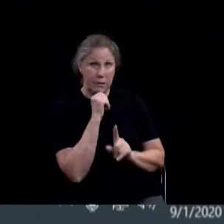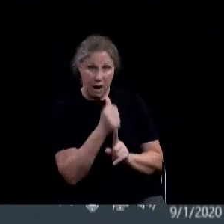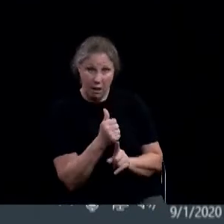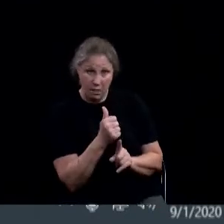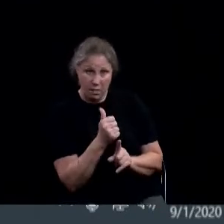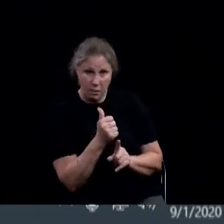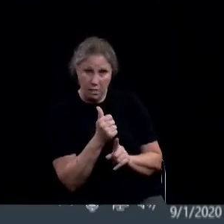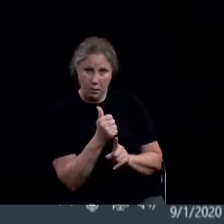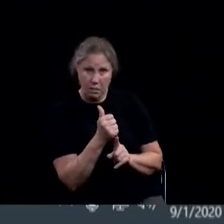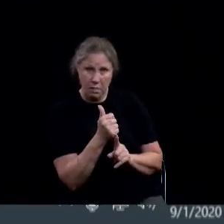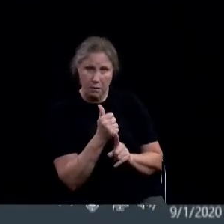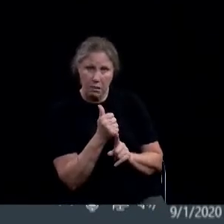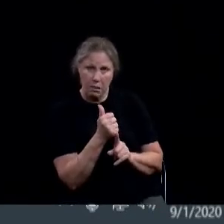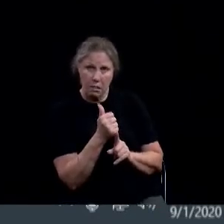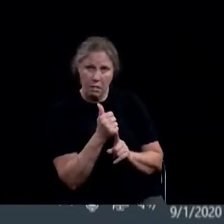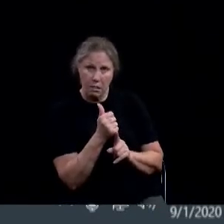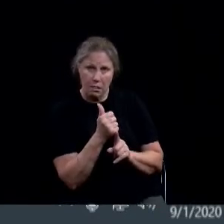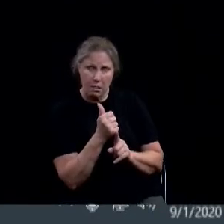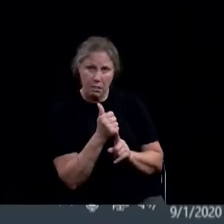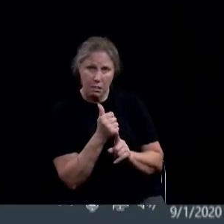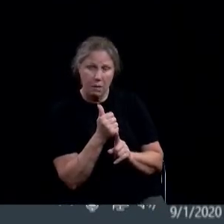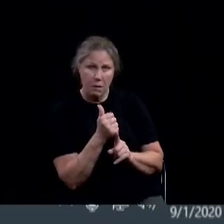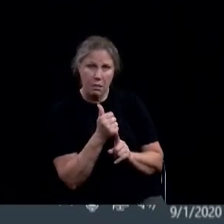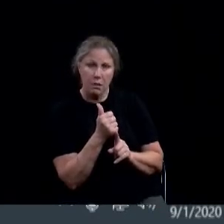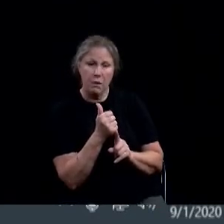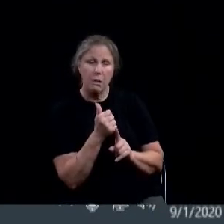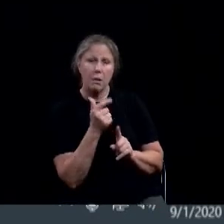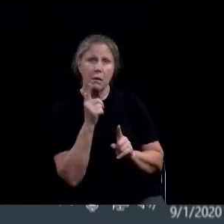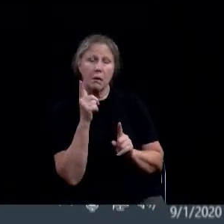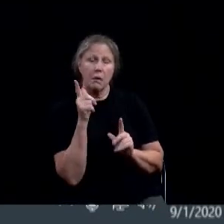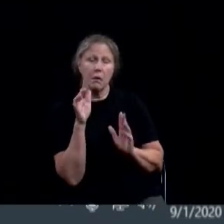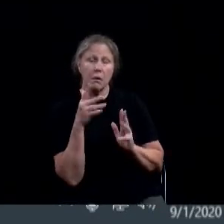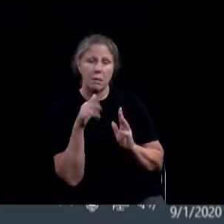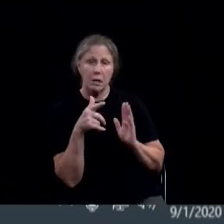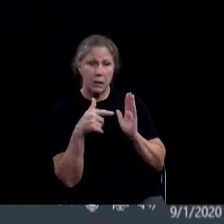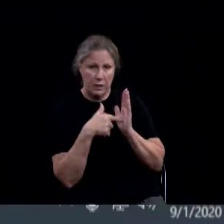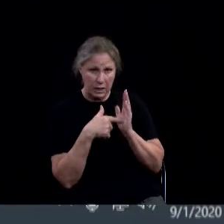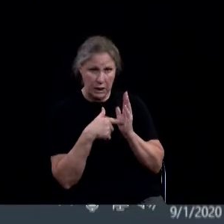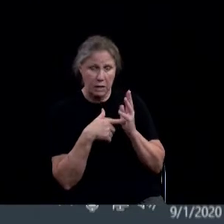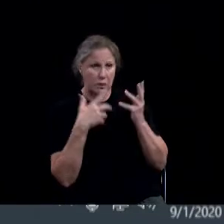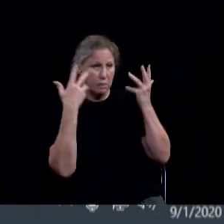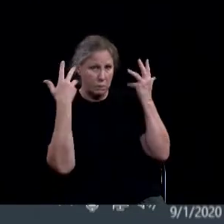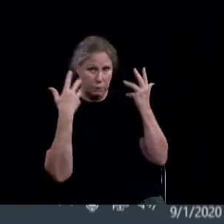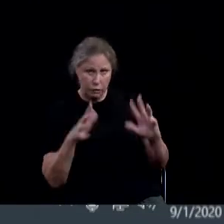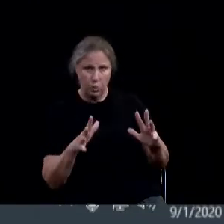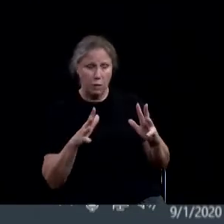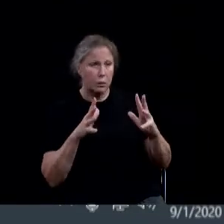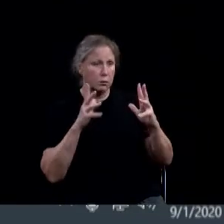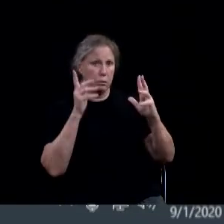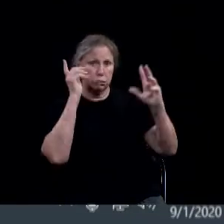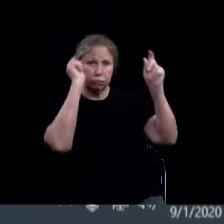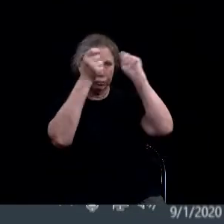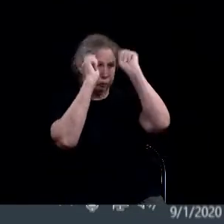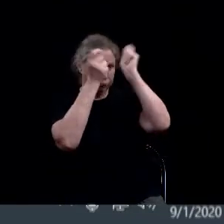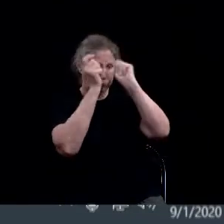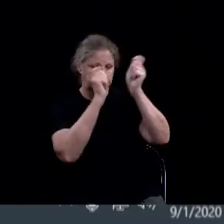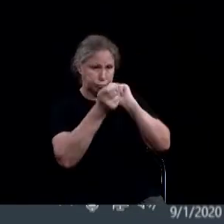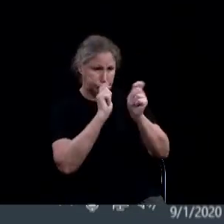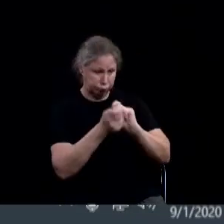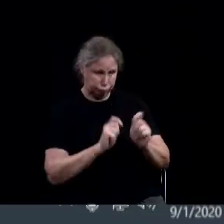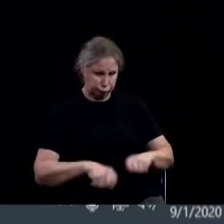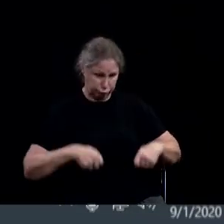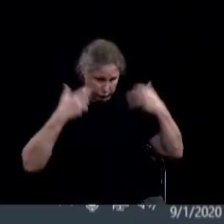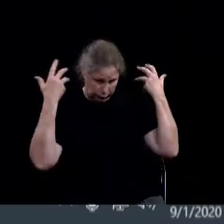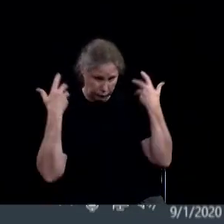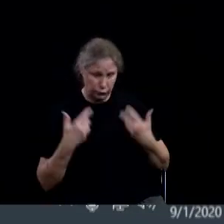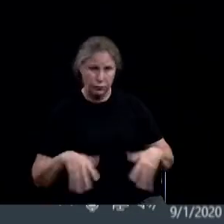once this gets all in its full transformer configuration, that's one of those things that,